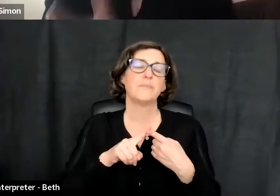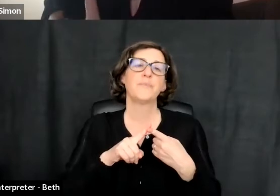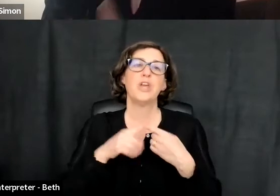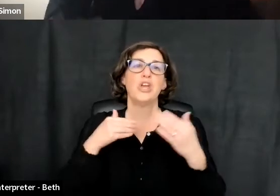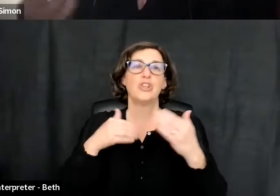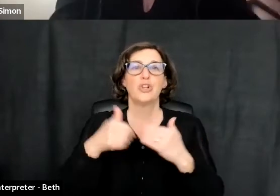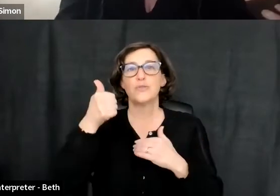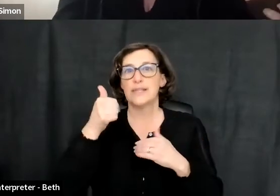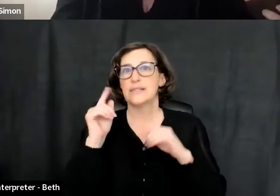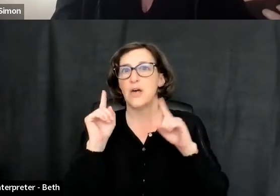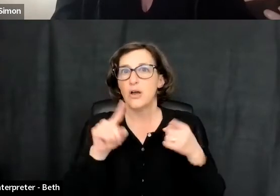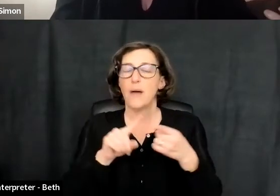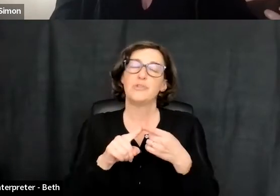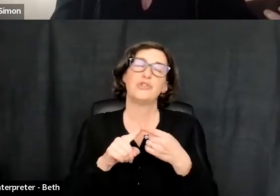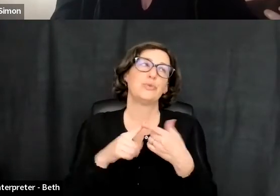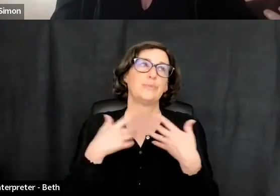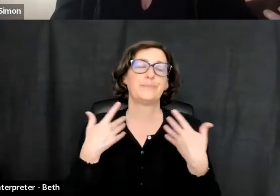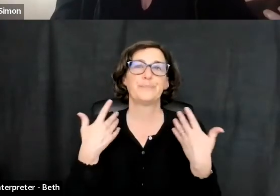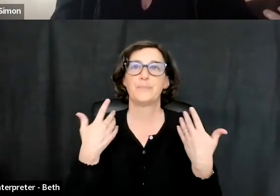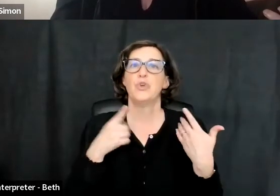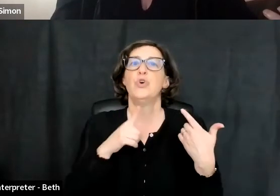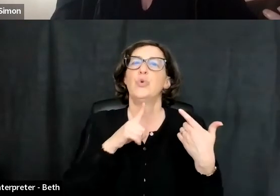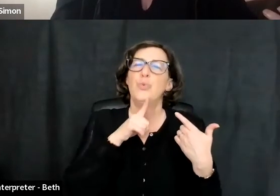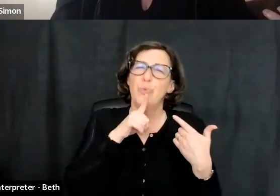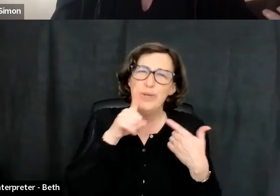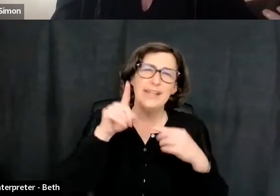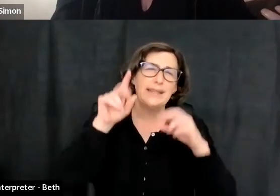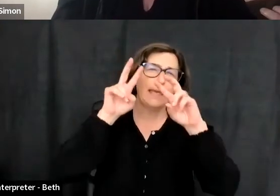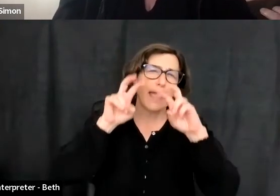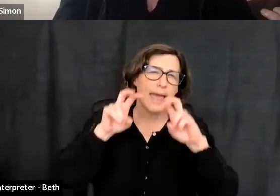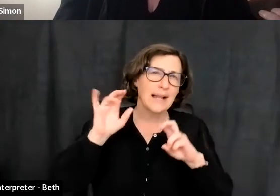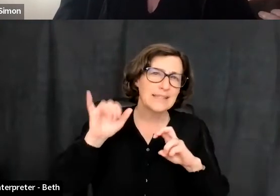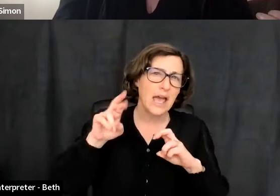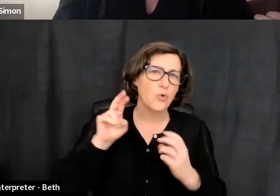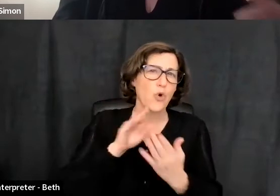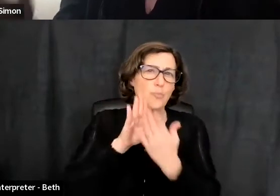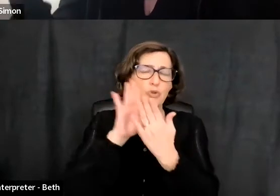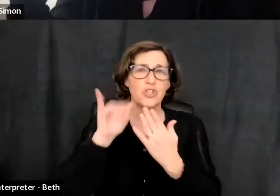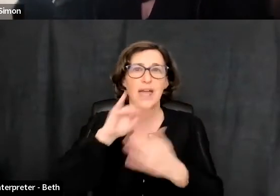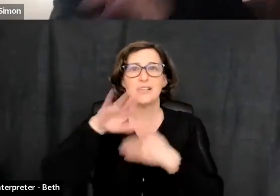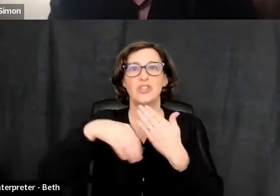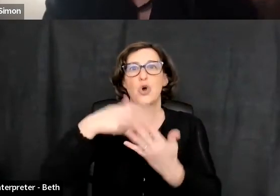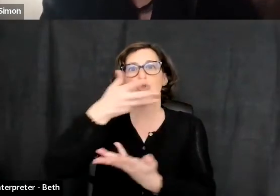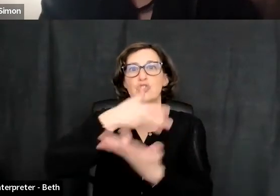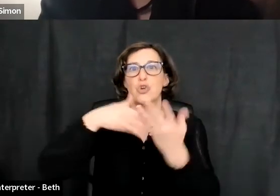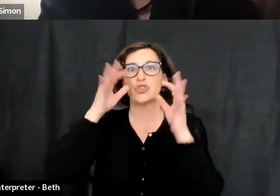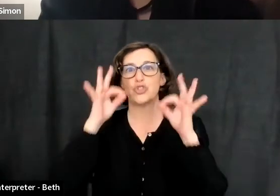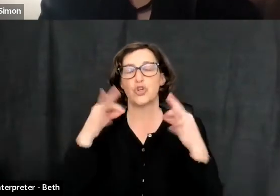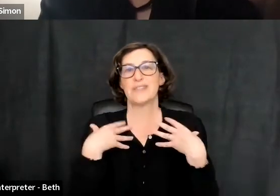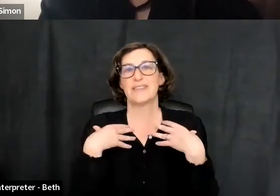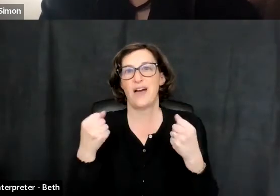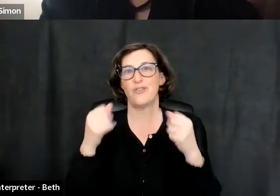they'll come to even really analyzing it or approaching it is like the whole social determinants of health